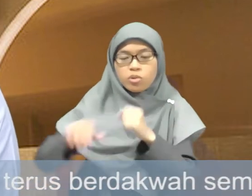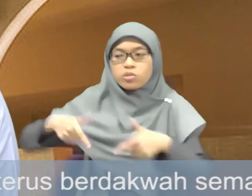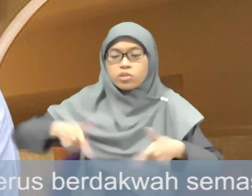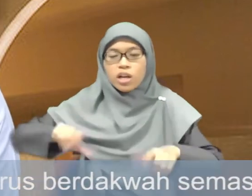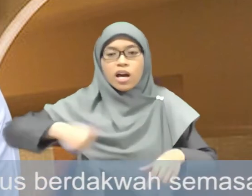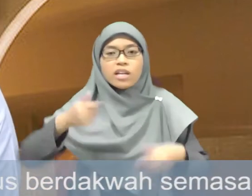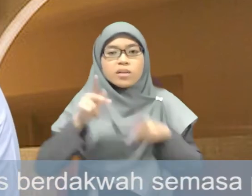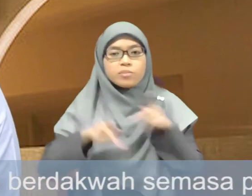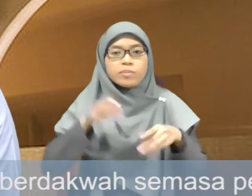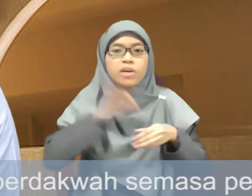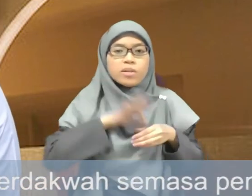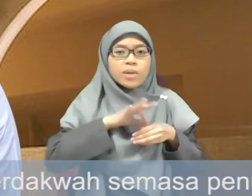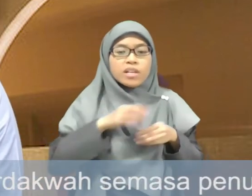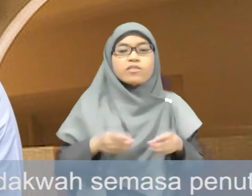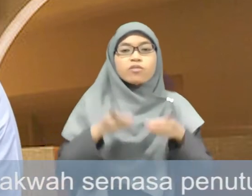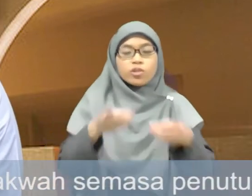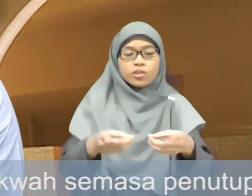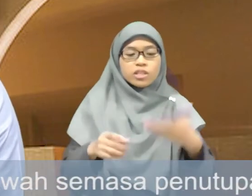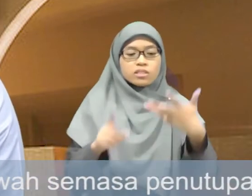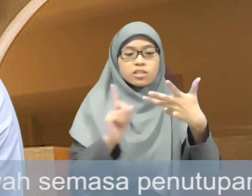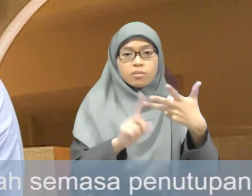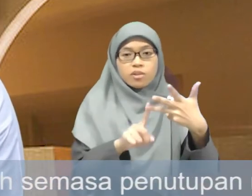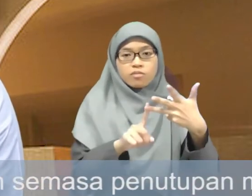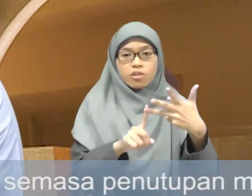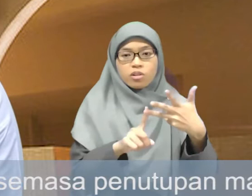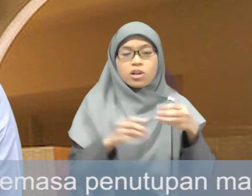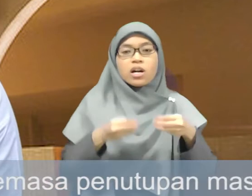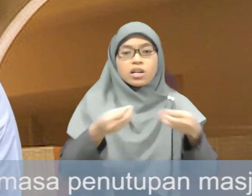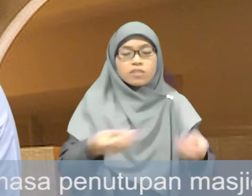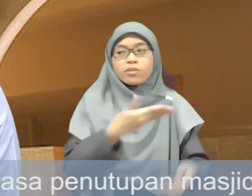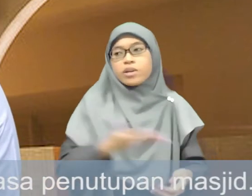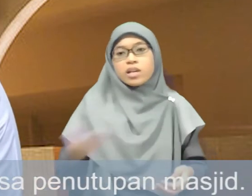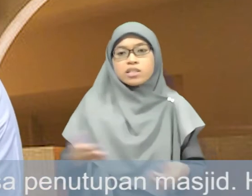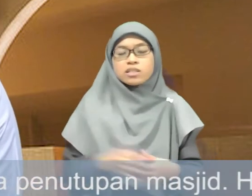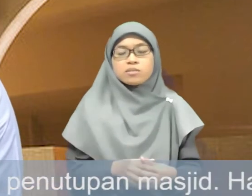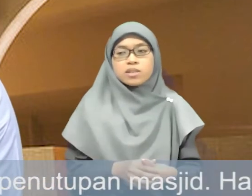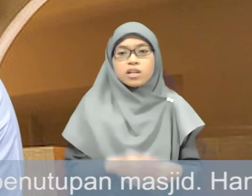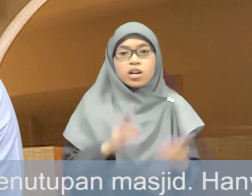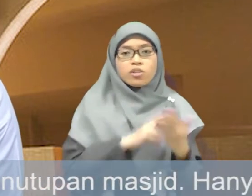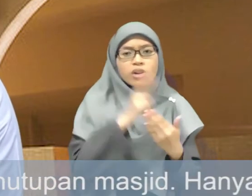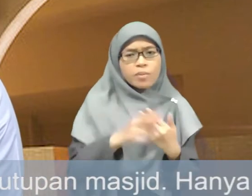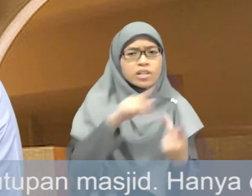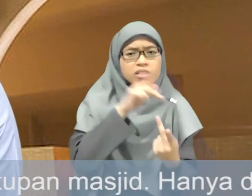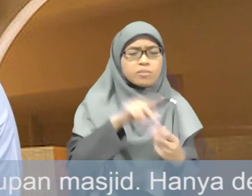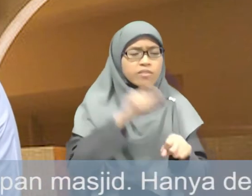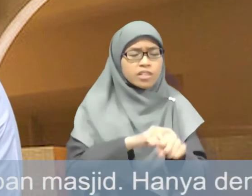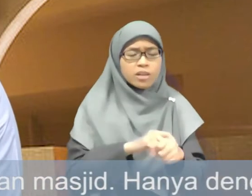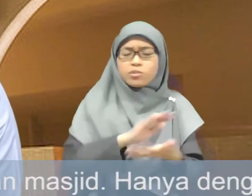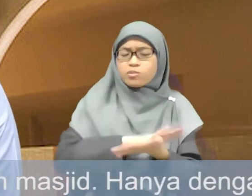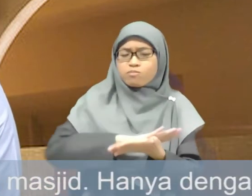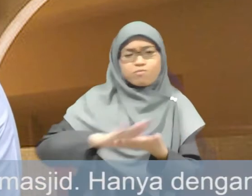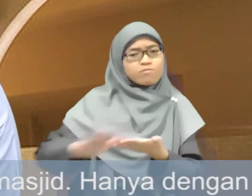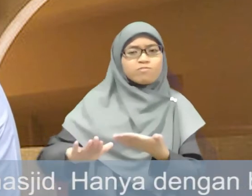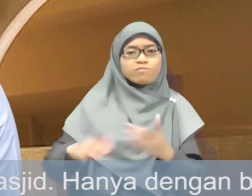to reap the benefits of donating. Number 4, give away items. Ramadan is a perfect time to declutter